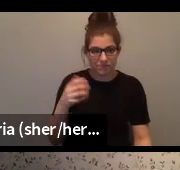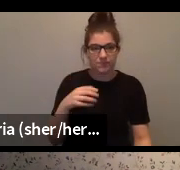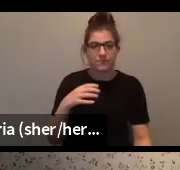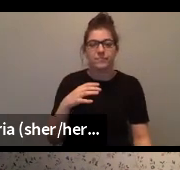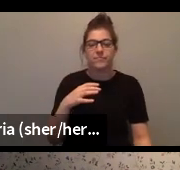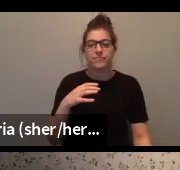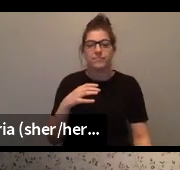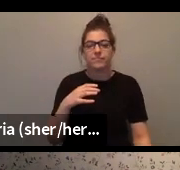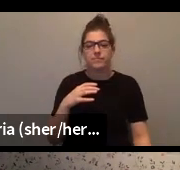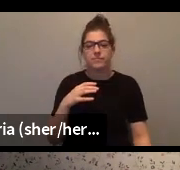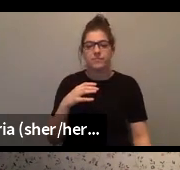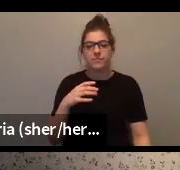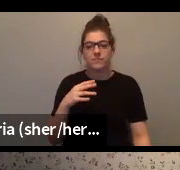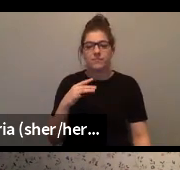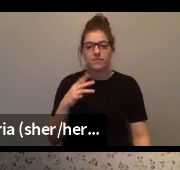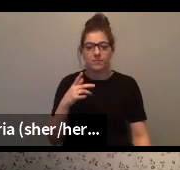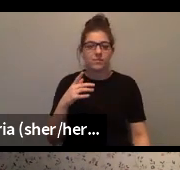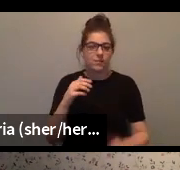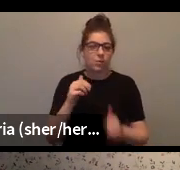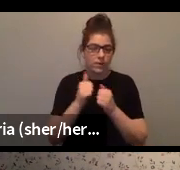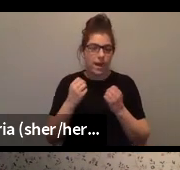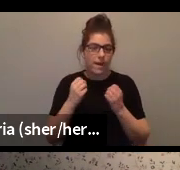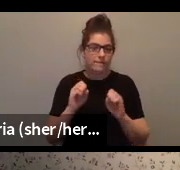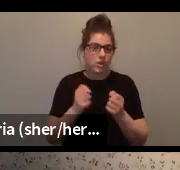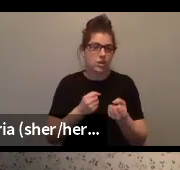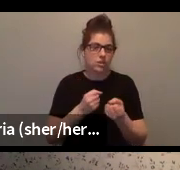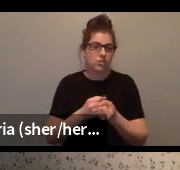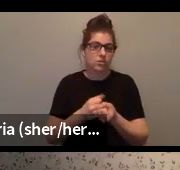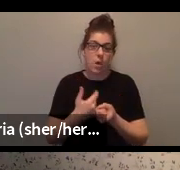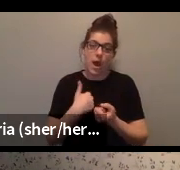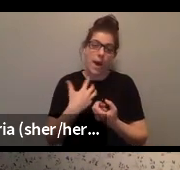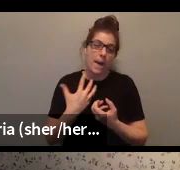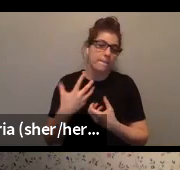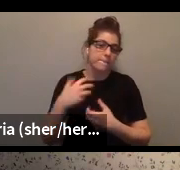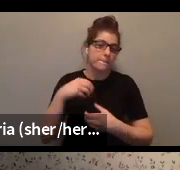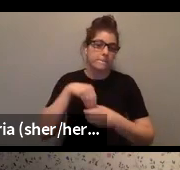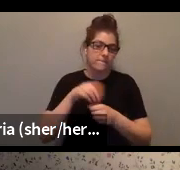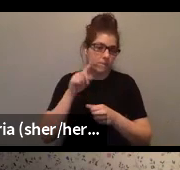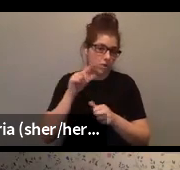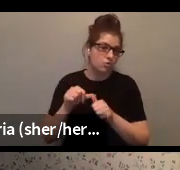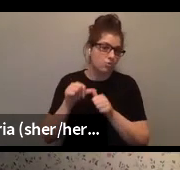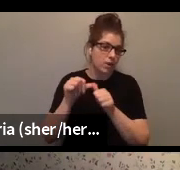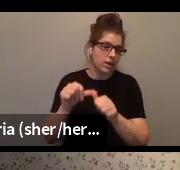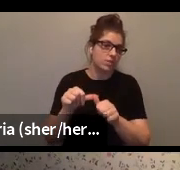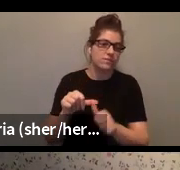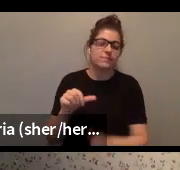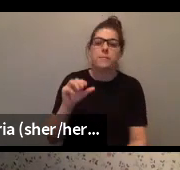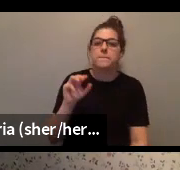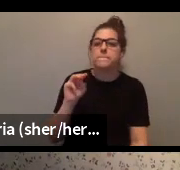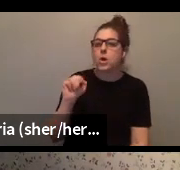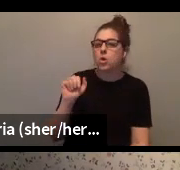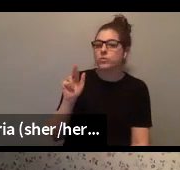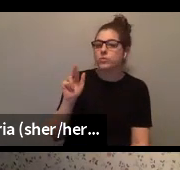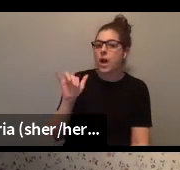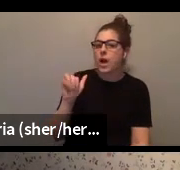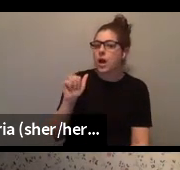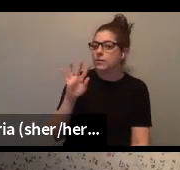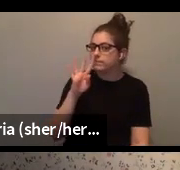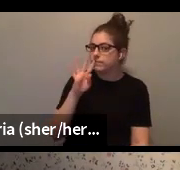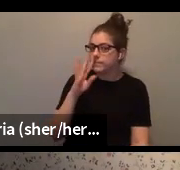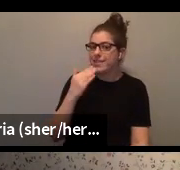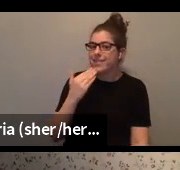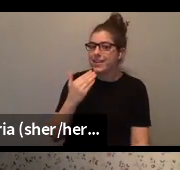have put into this effort. So I'm in it for the duration. Thank you, David. Thank you. This